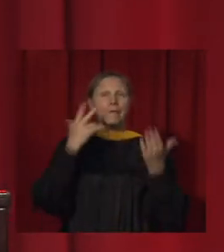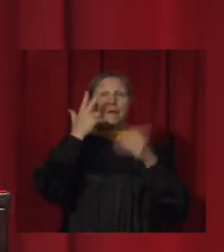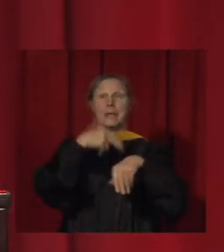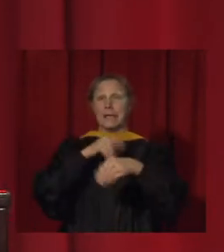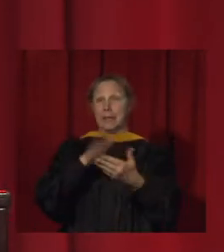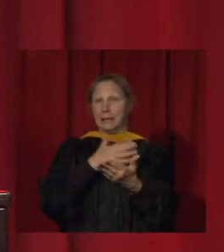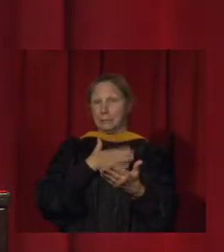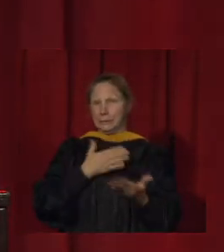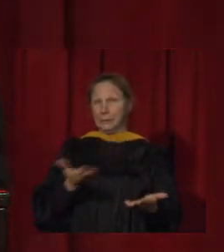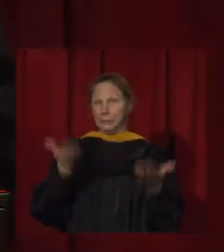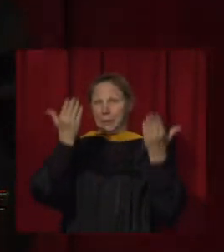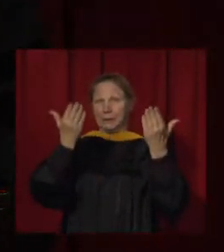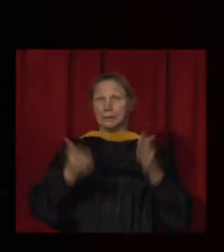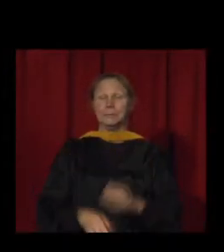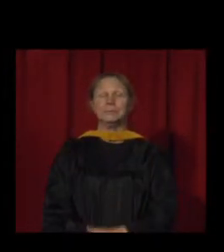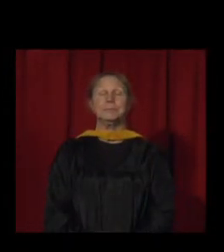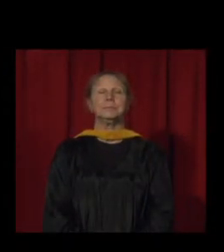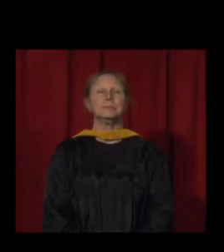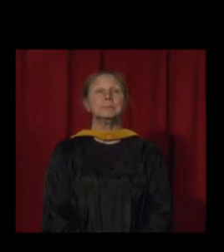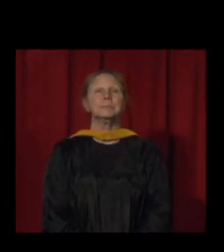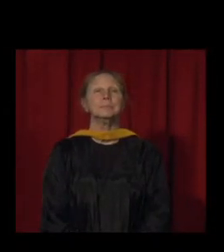anthem?